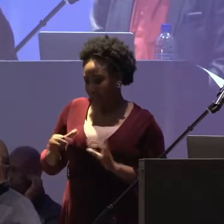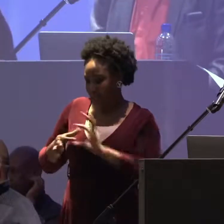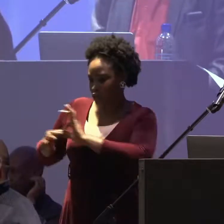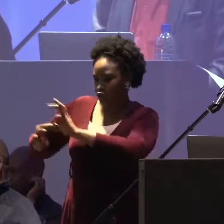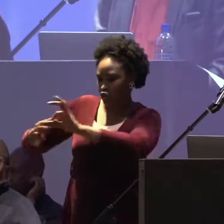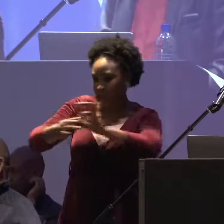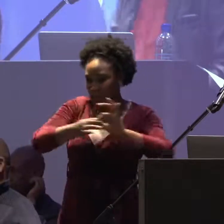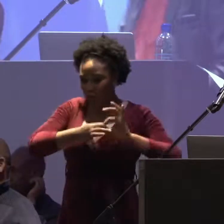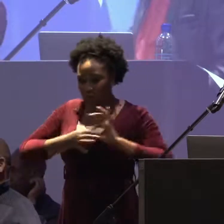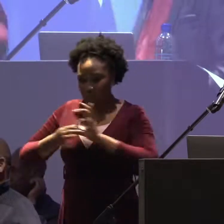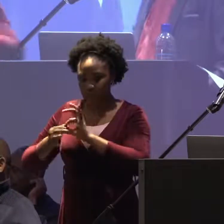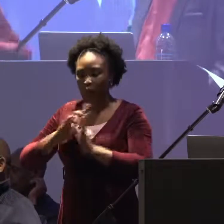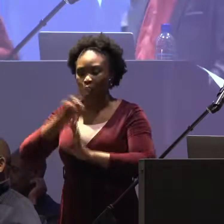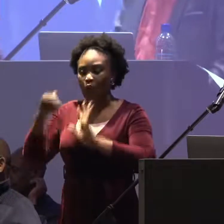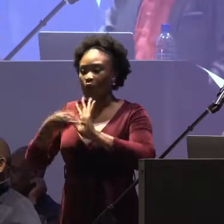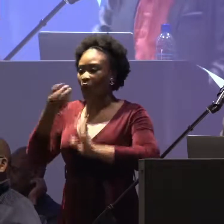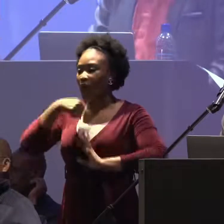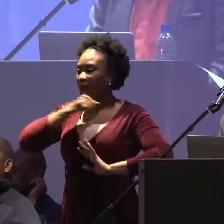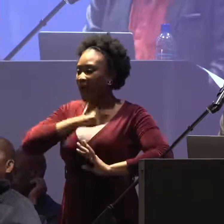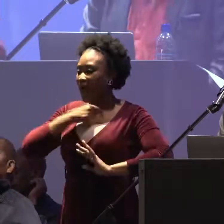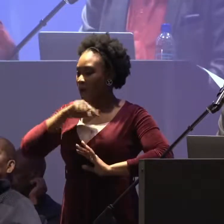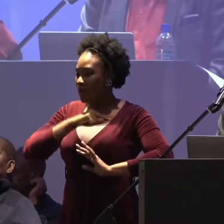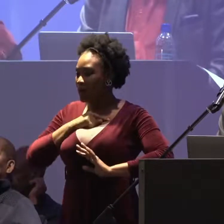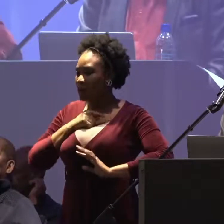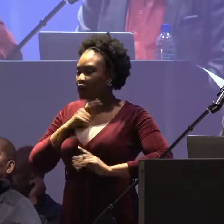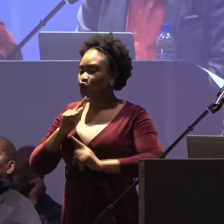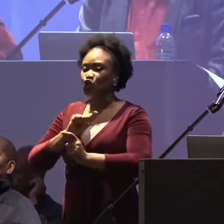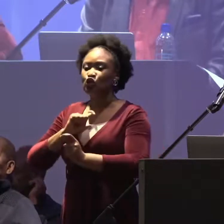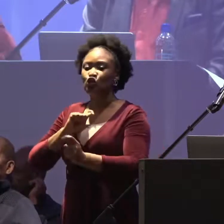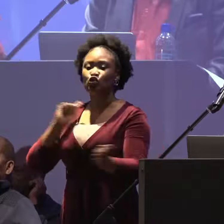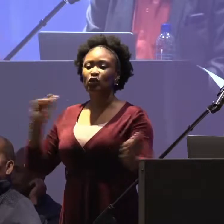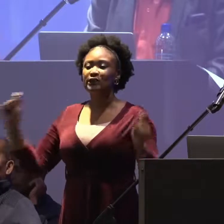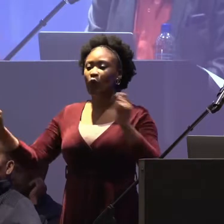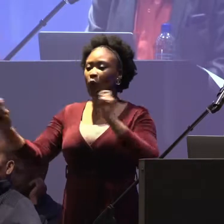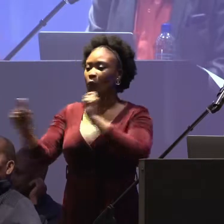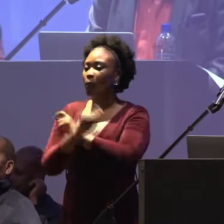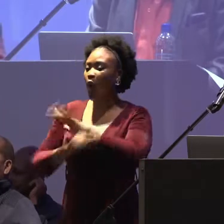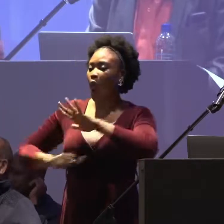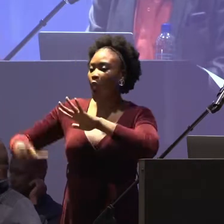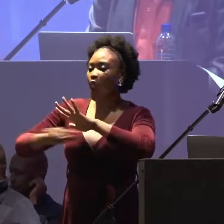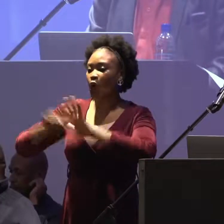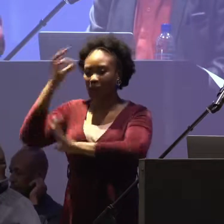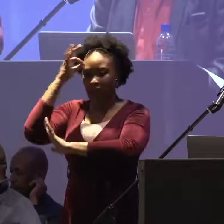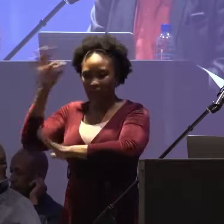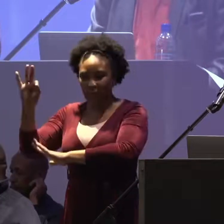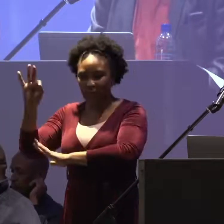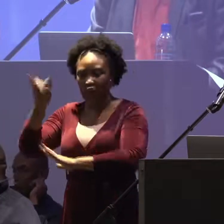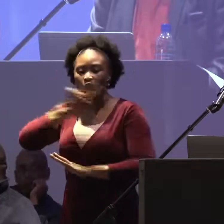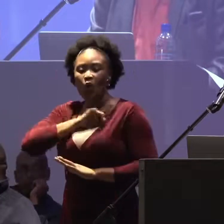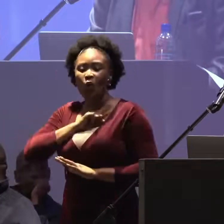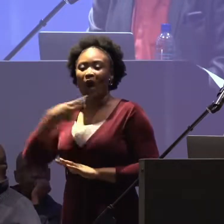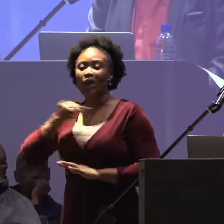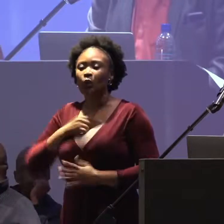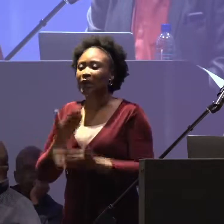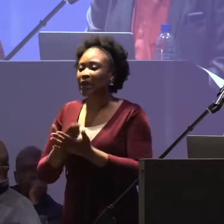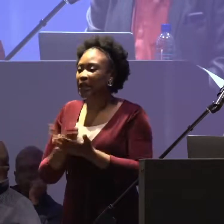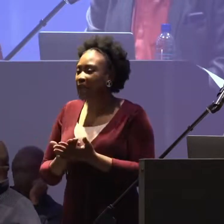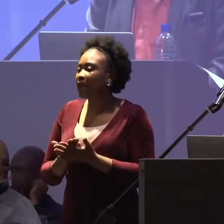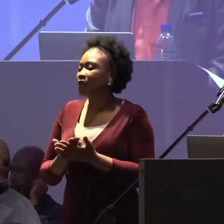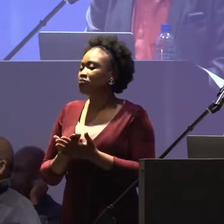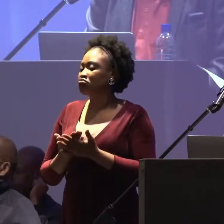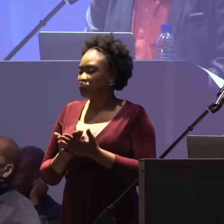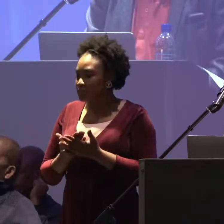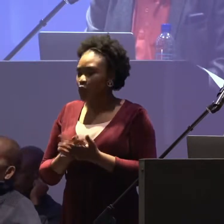our role is actually to transform local government so that we can fulfill the developmental